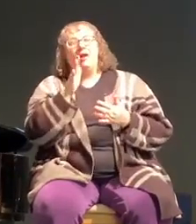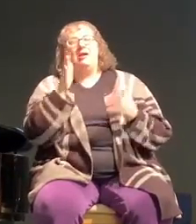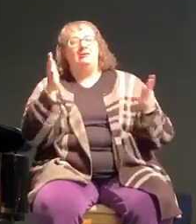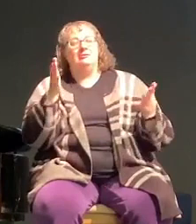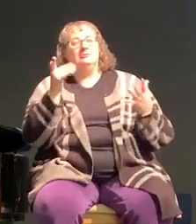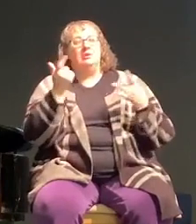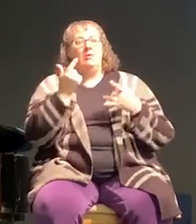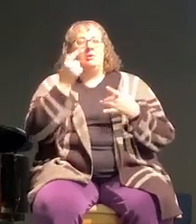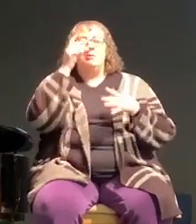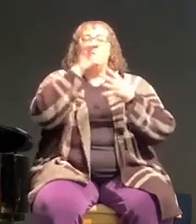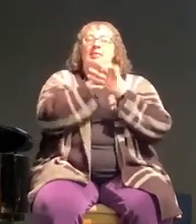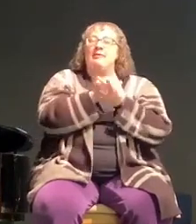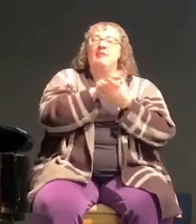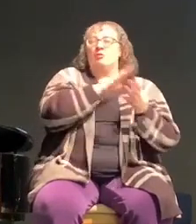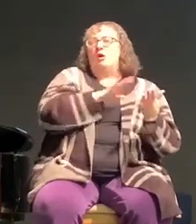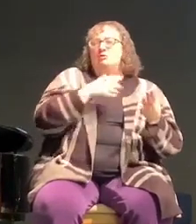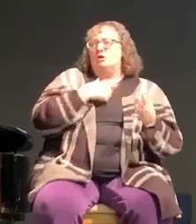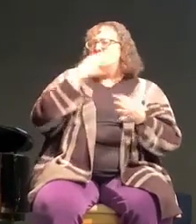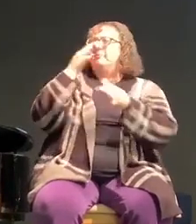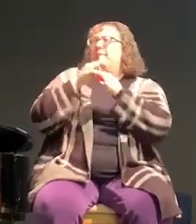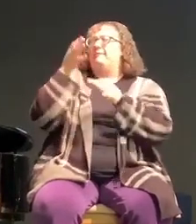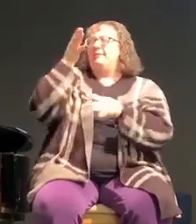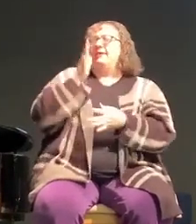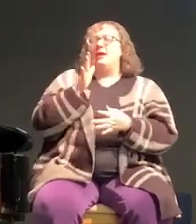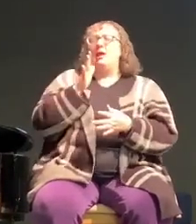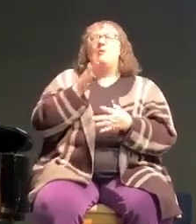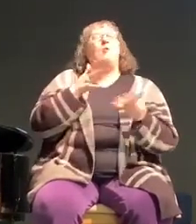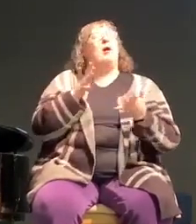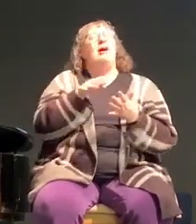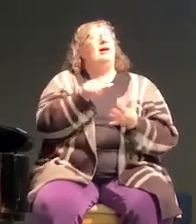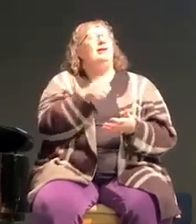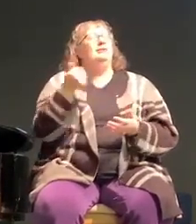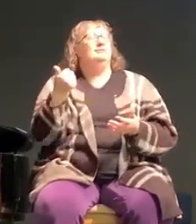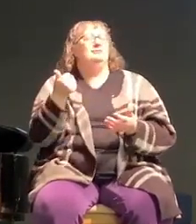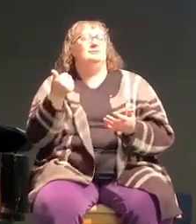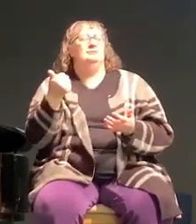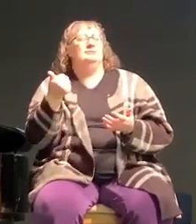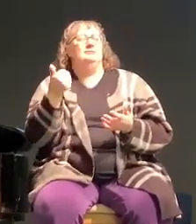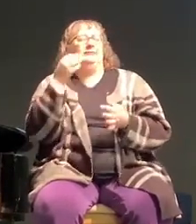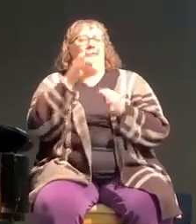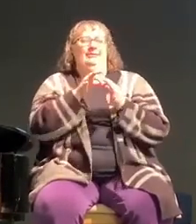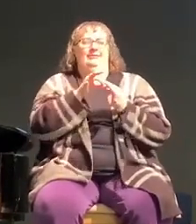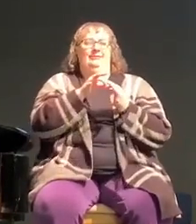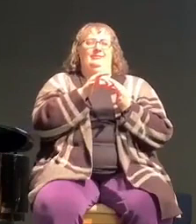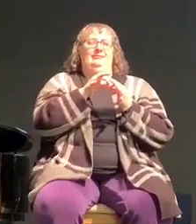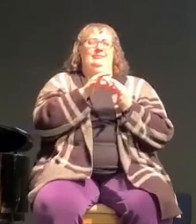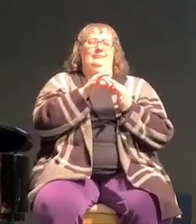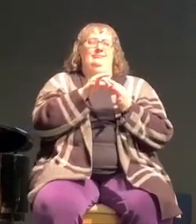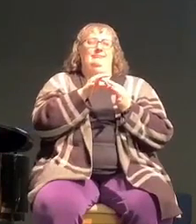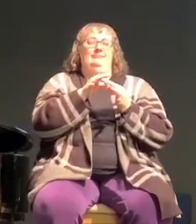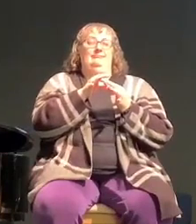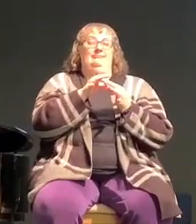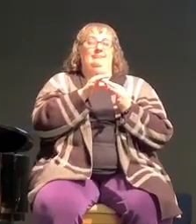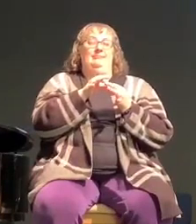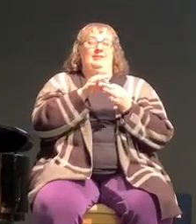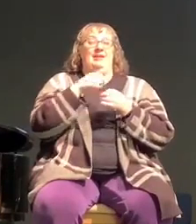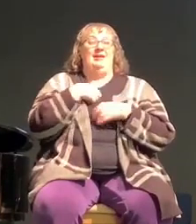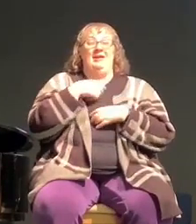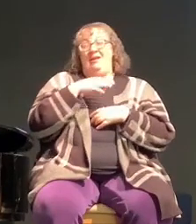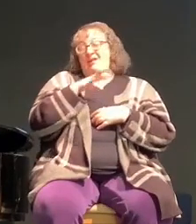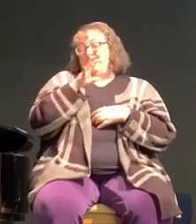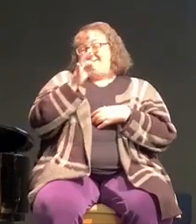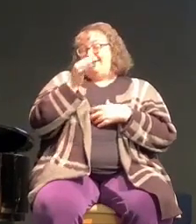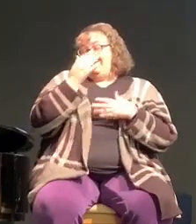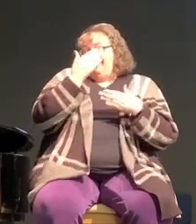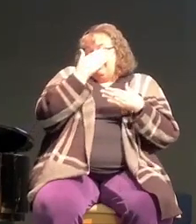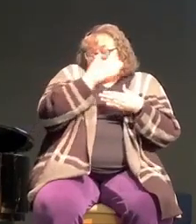someone that is a believer in Christ, I do put my faith in God, but what else do I put my faith in? I'm going to tell you right now, I found kind of a